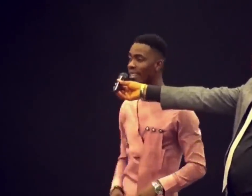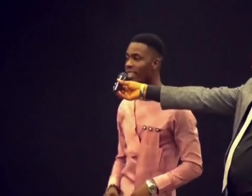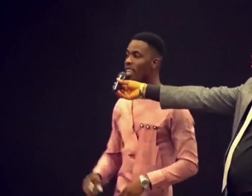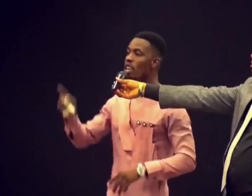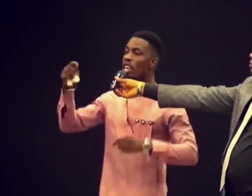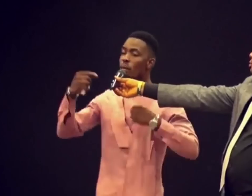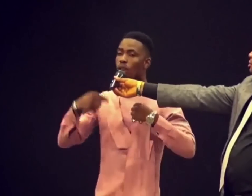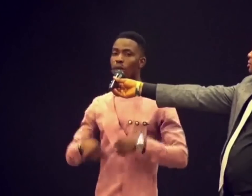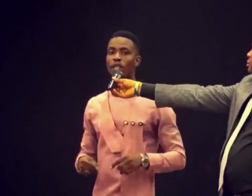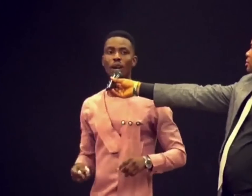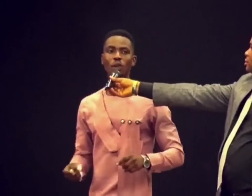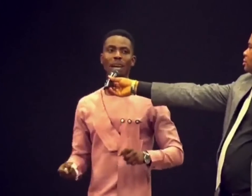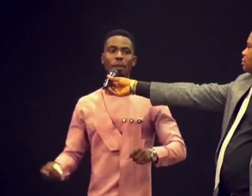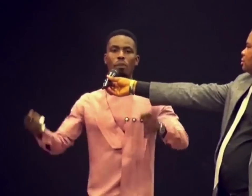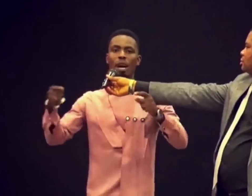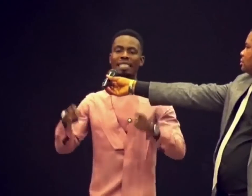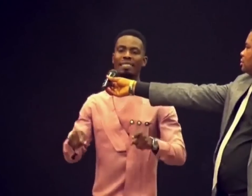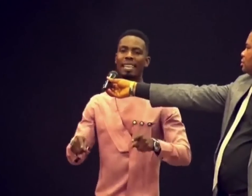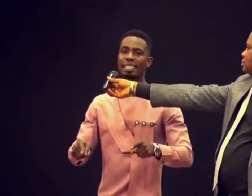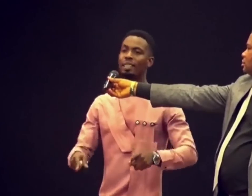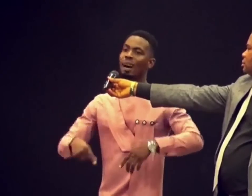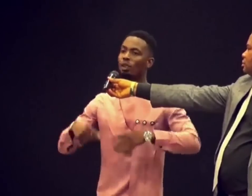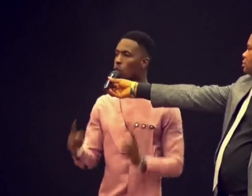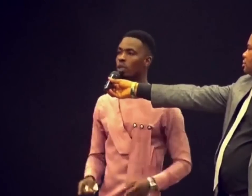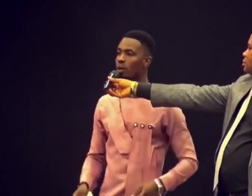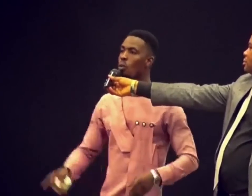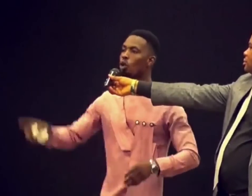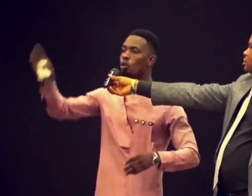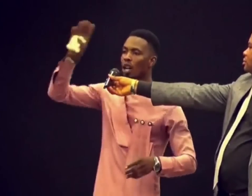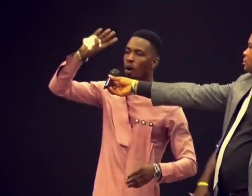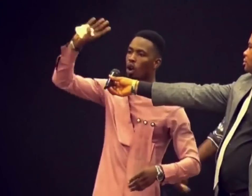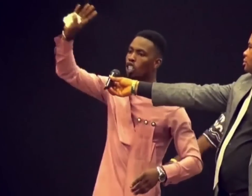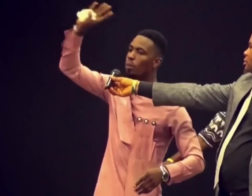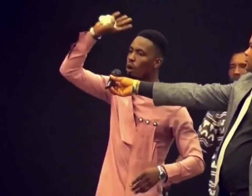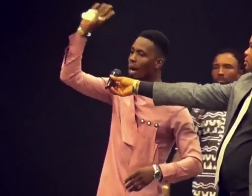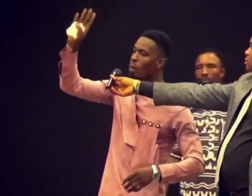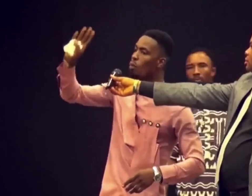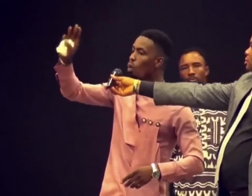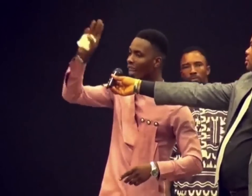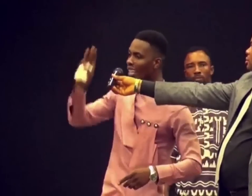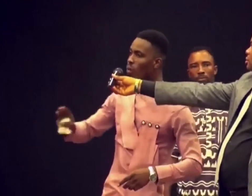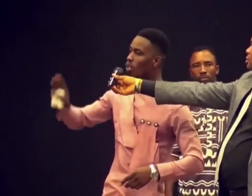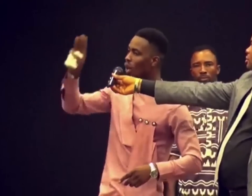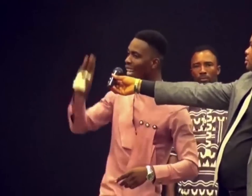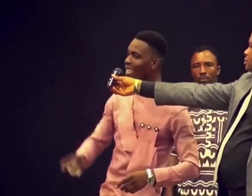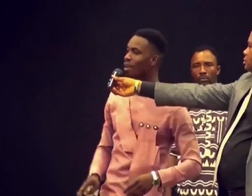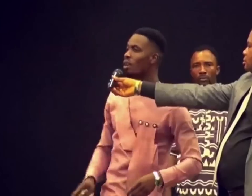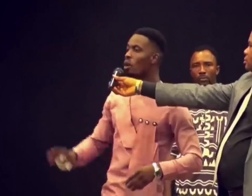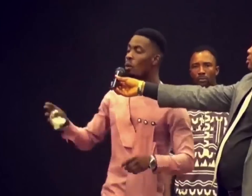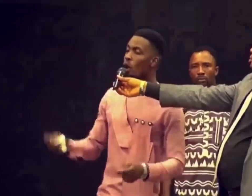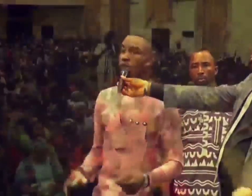yen ipo ti mo ti wa to wa pe mi mo wa ni steering ma doku ni mo dupe lowo olohun se bi oba mo wa laye mo si wa